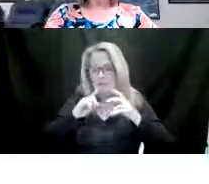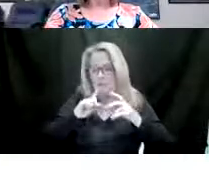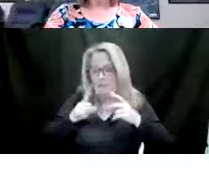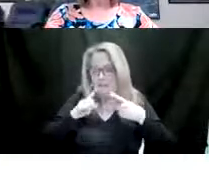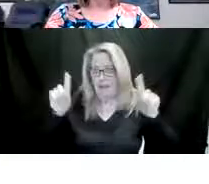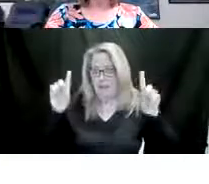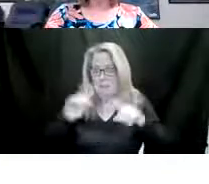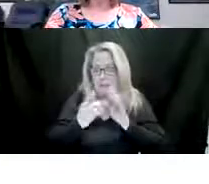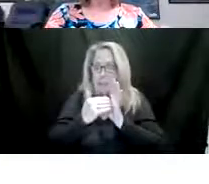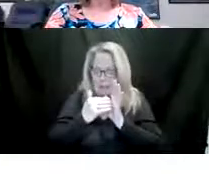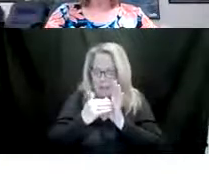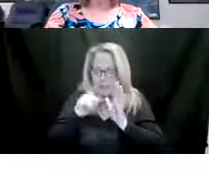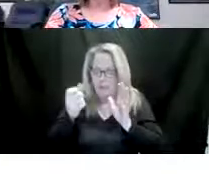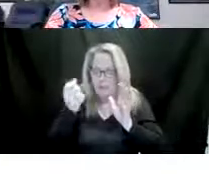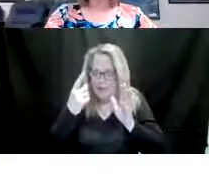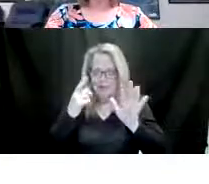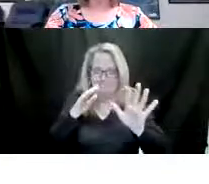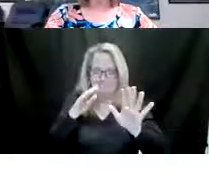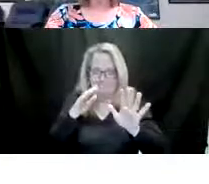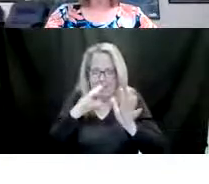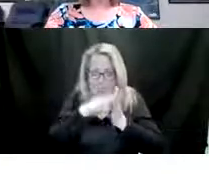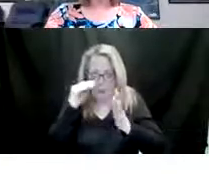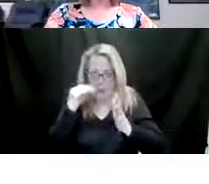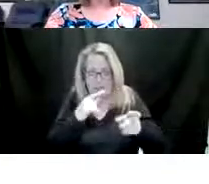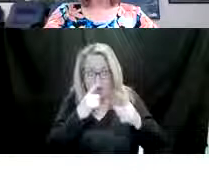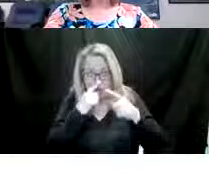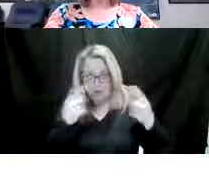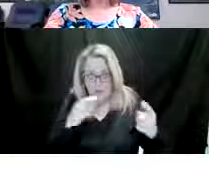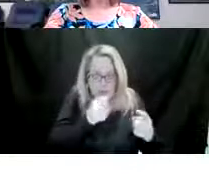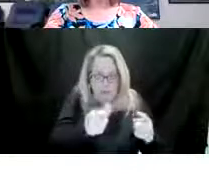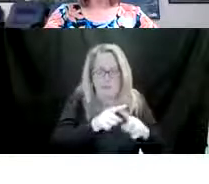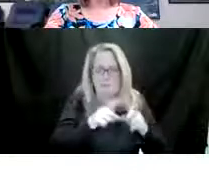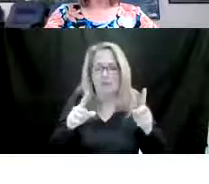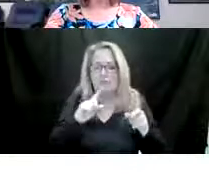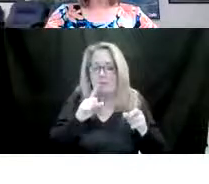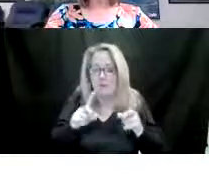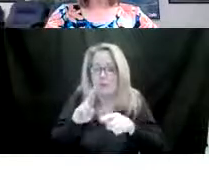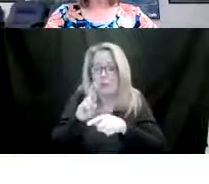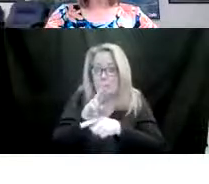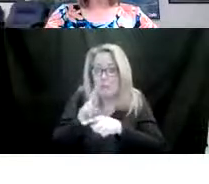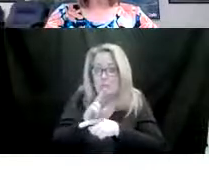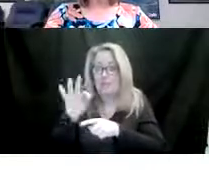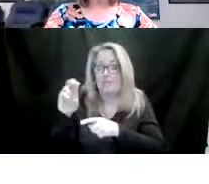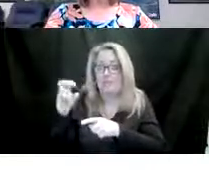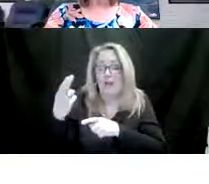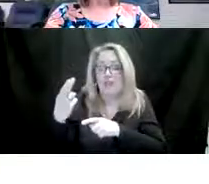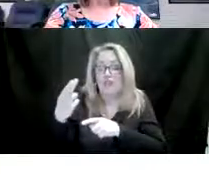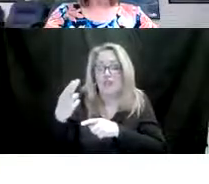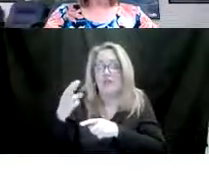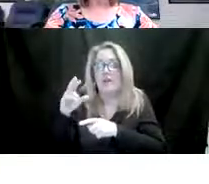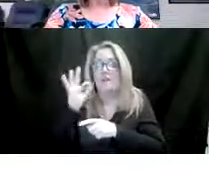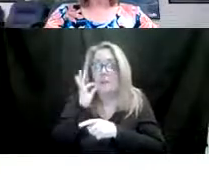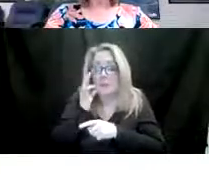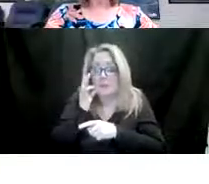again, you have to know that kids are not allergic to certain things, but is to actually use fresh fruits. You can